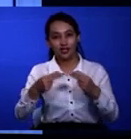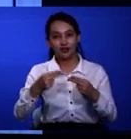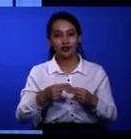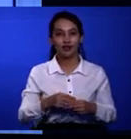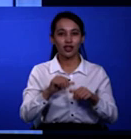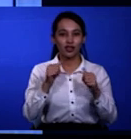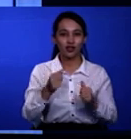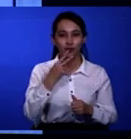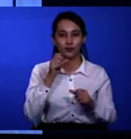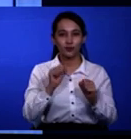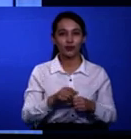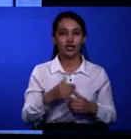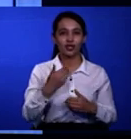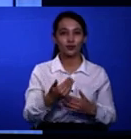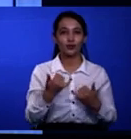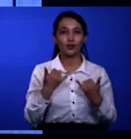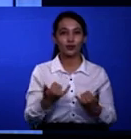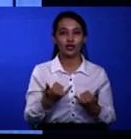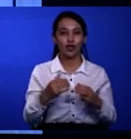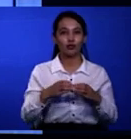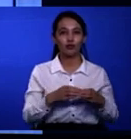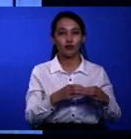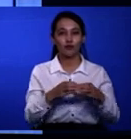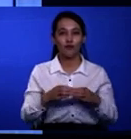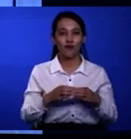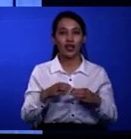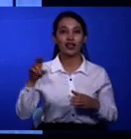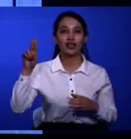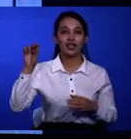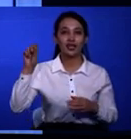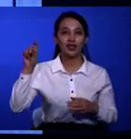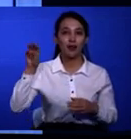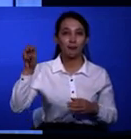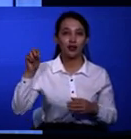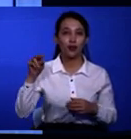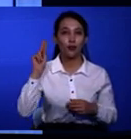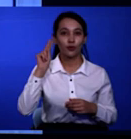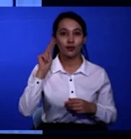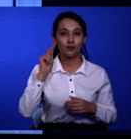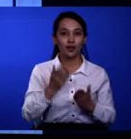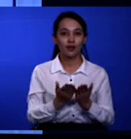Bugun esa biz bolajonlar siz bilan doiraviy diagrammani o'rganamiz.